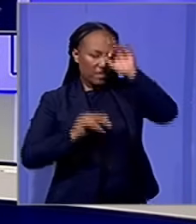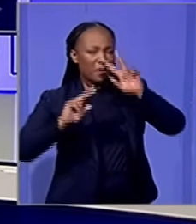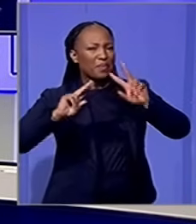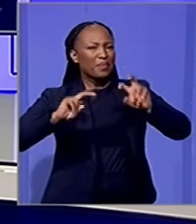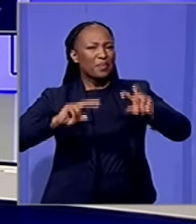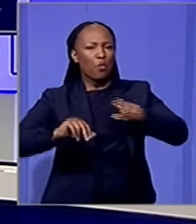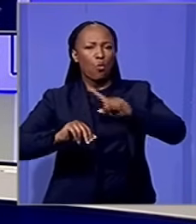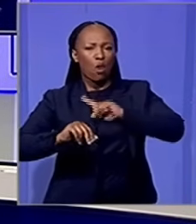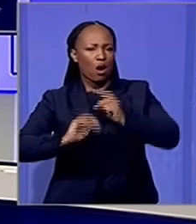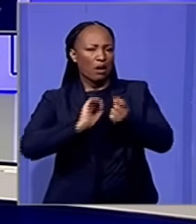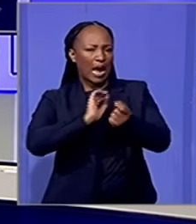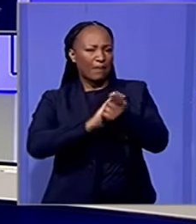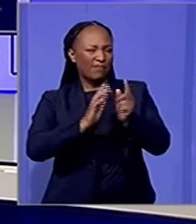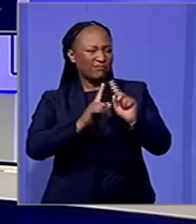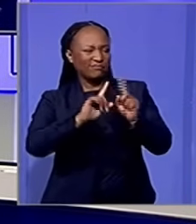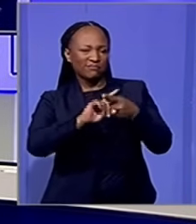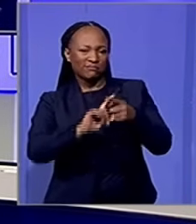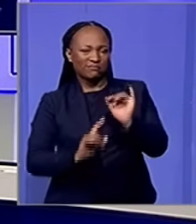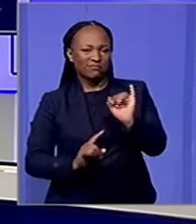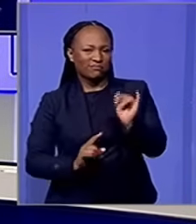bago se hlotše kotsi yeo.